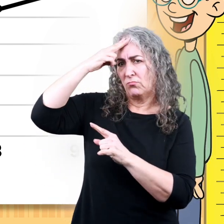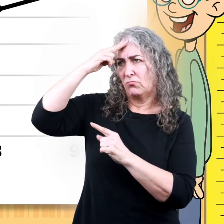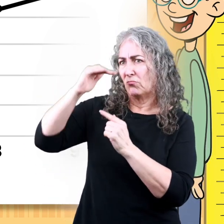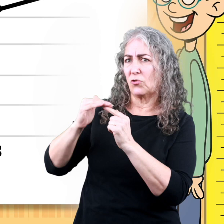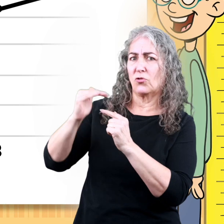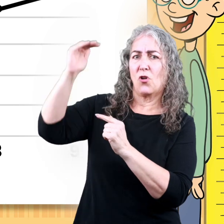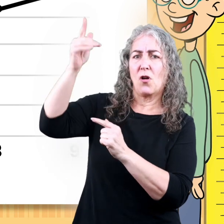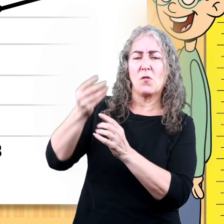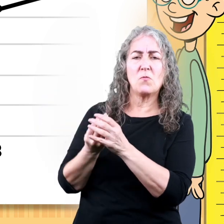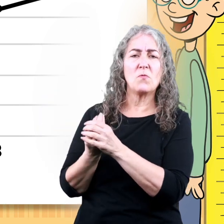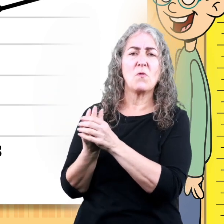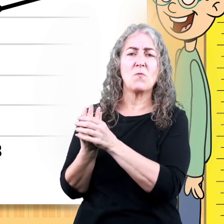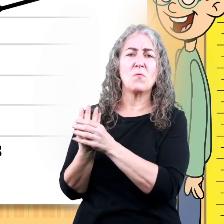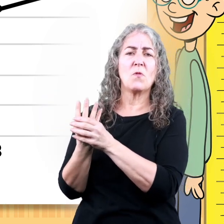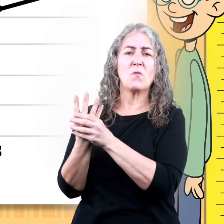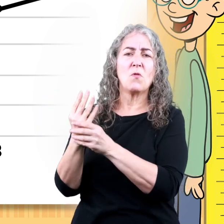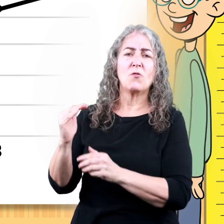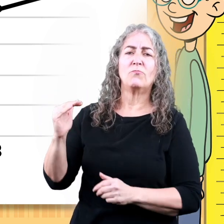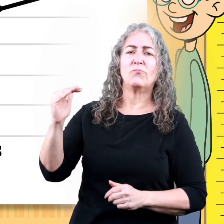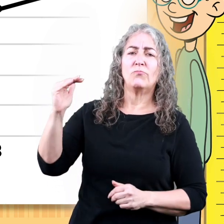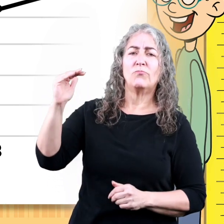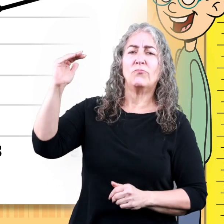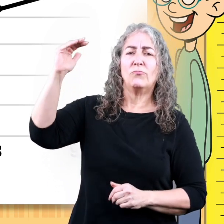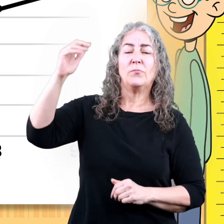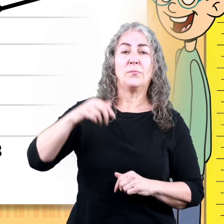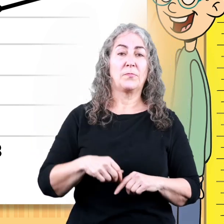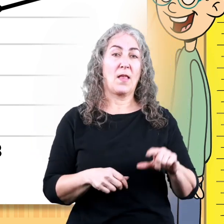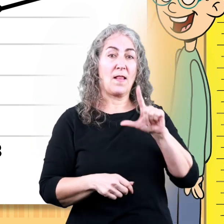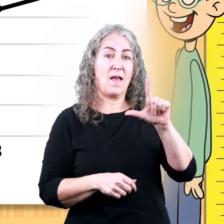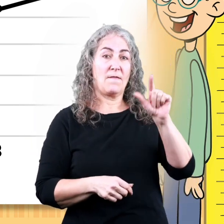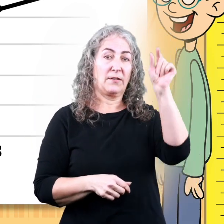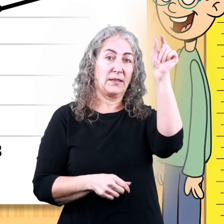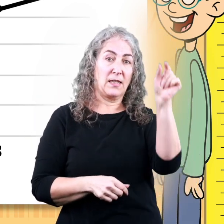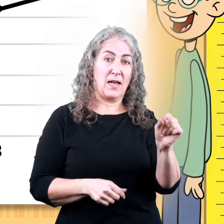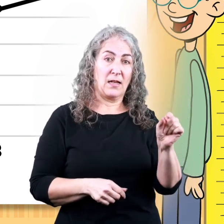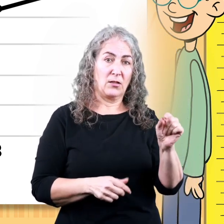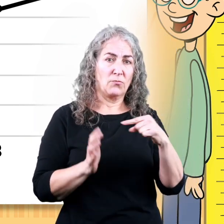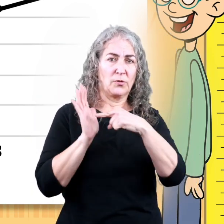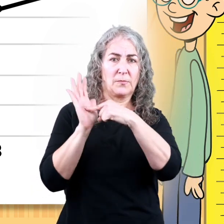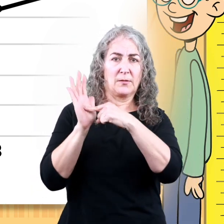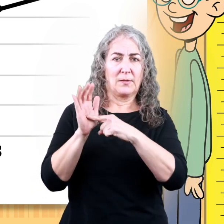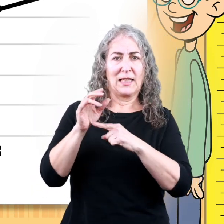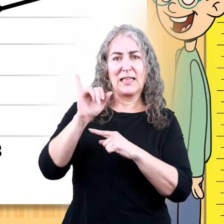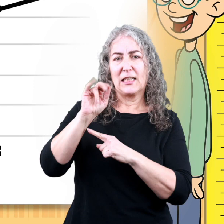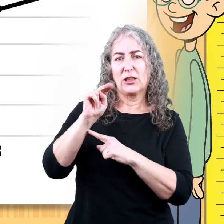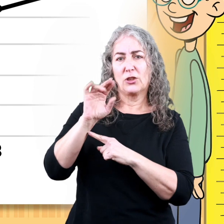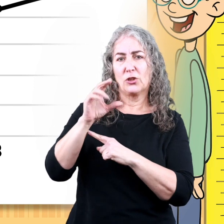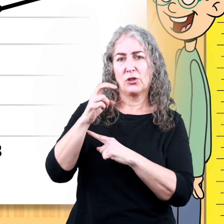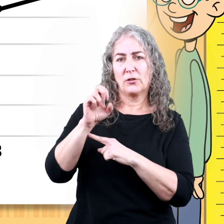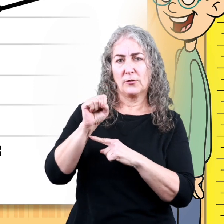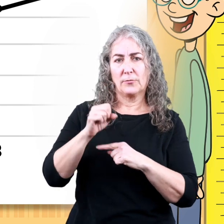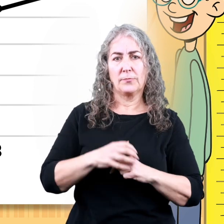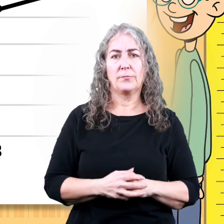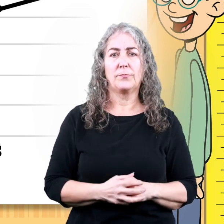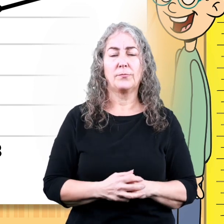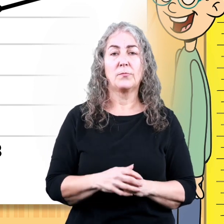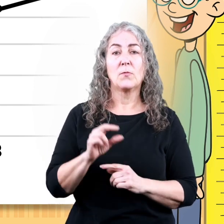grew as he got older. On the left side of the graph are numbers that represent inches.